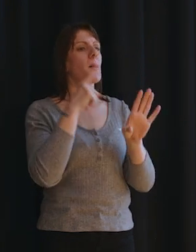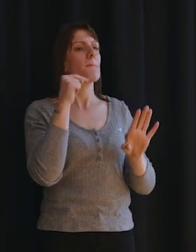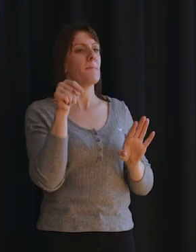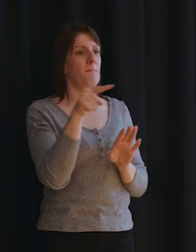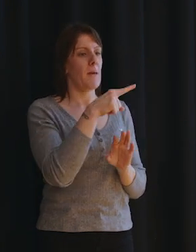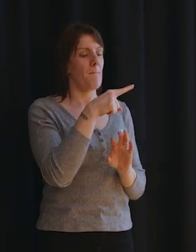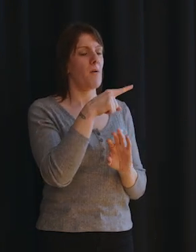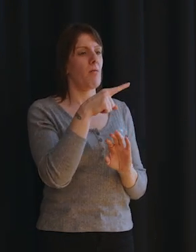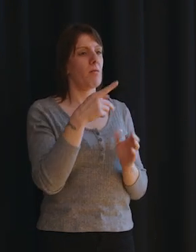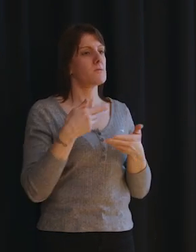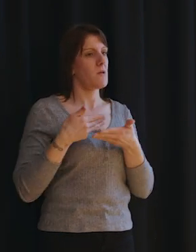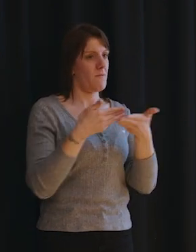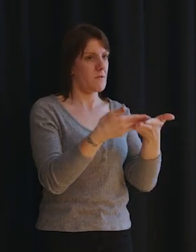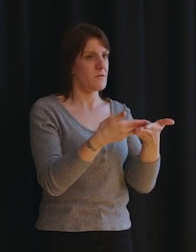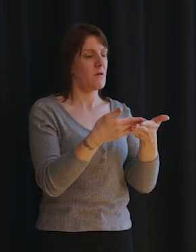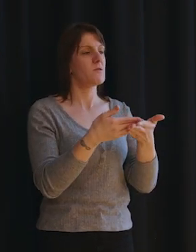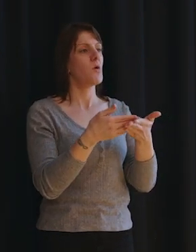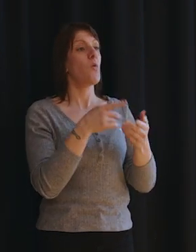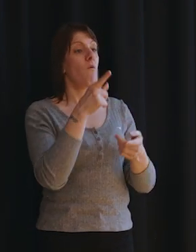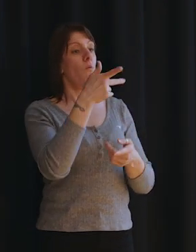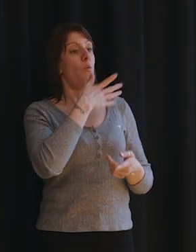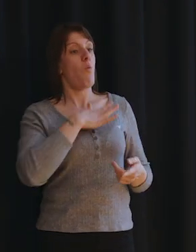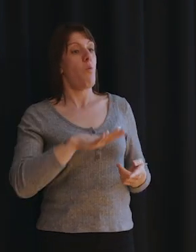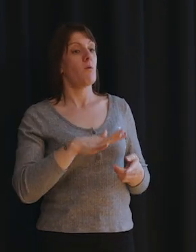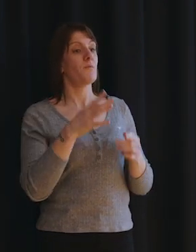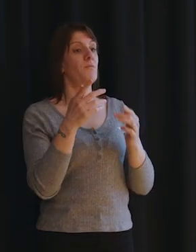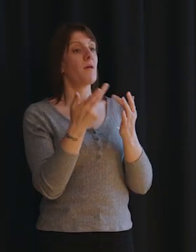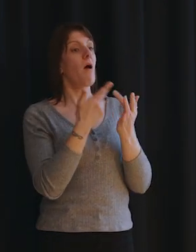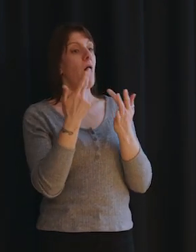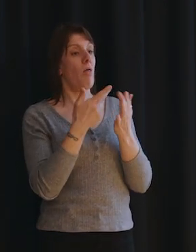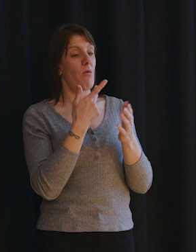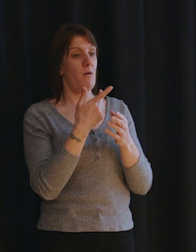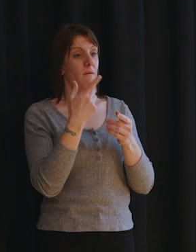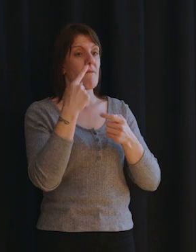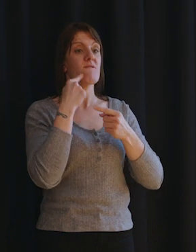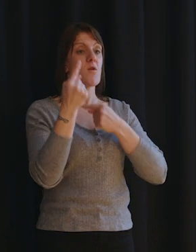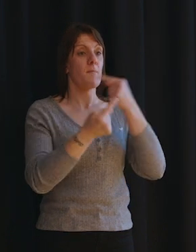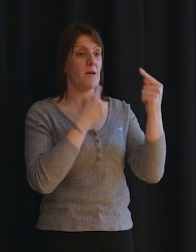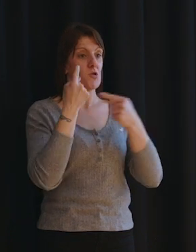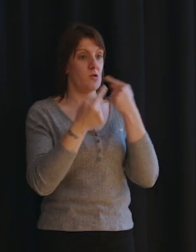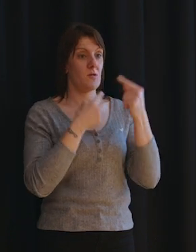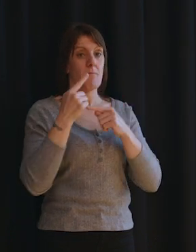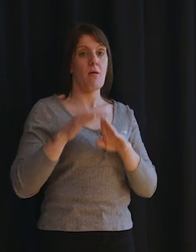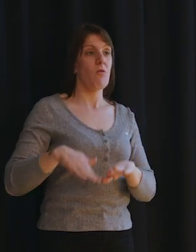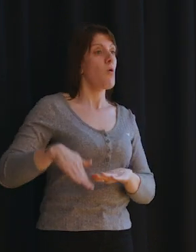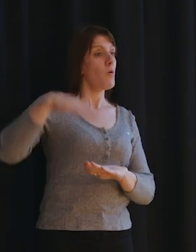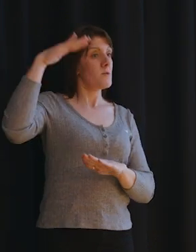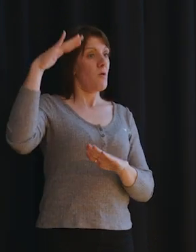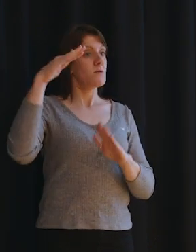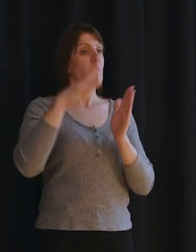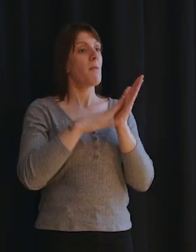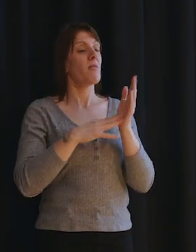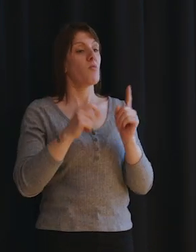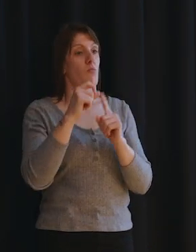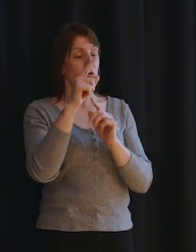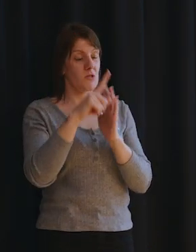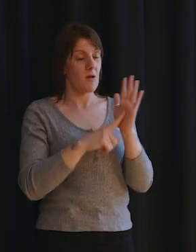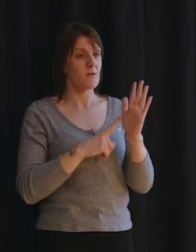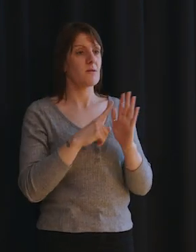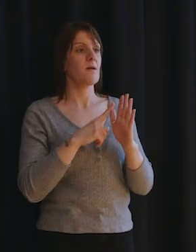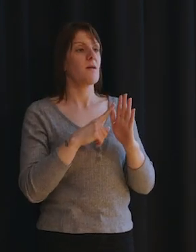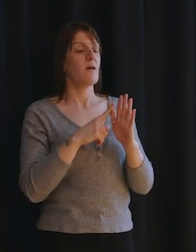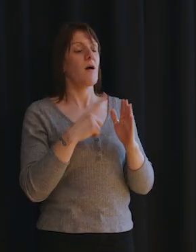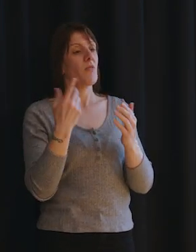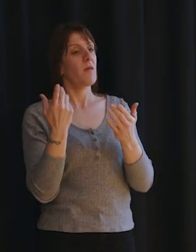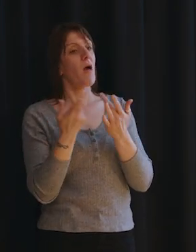about the Matthew Project, please come and see me. We've got a sort of stand upstairs, so please come and sort of see us there as well if you want a bit more about some of